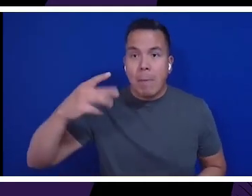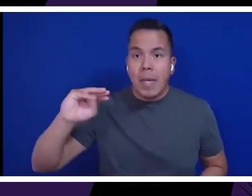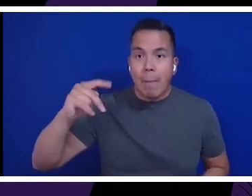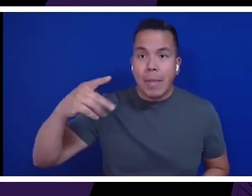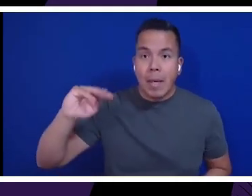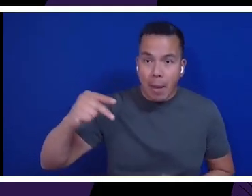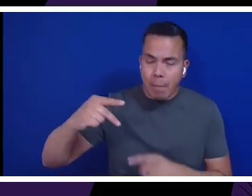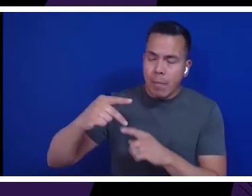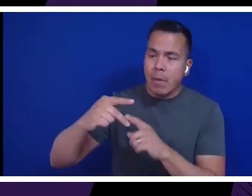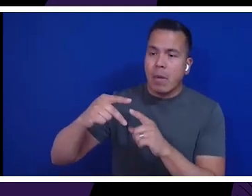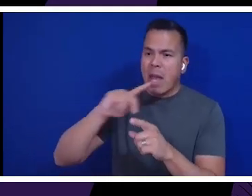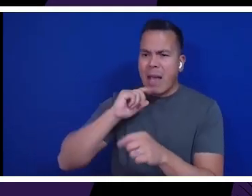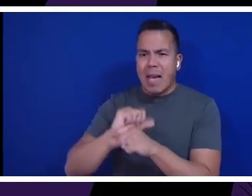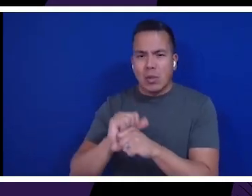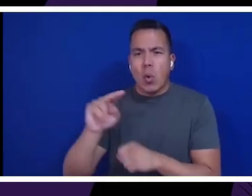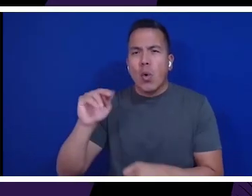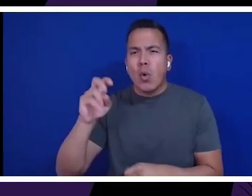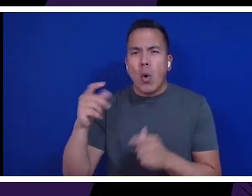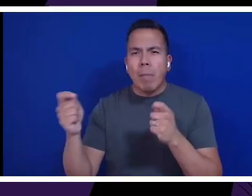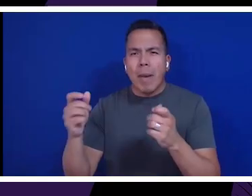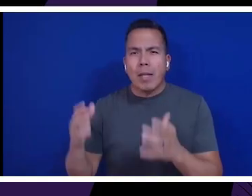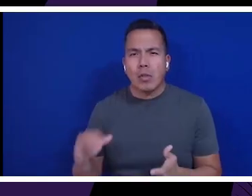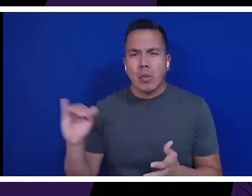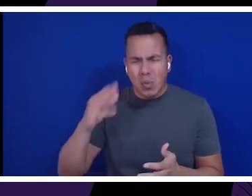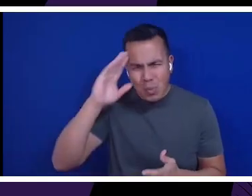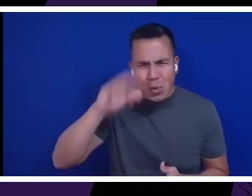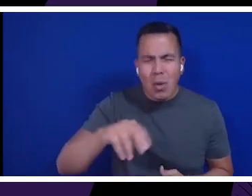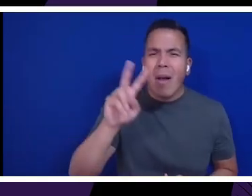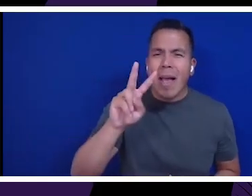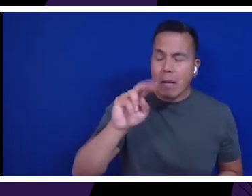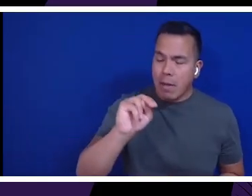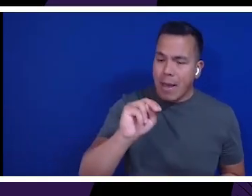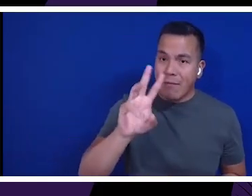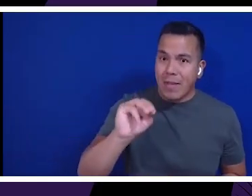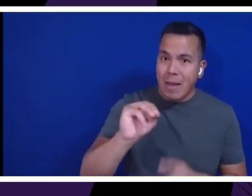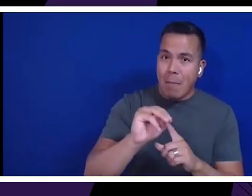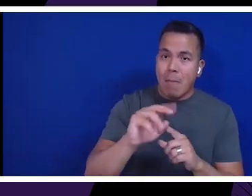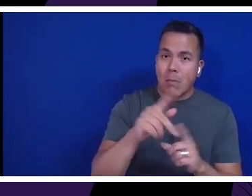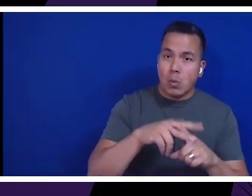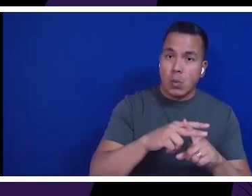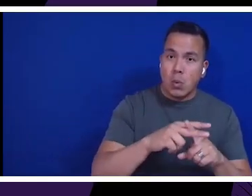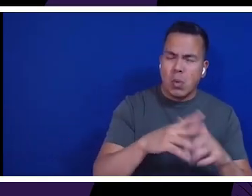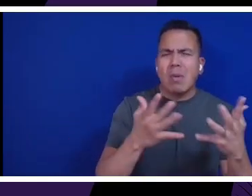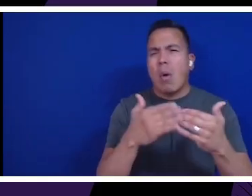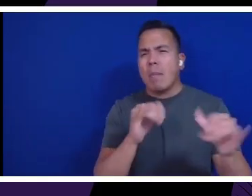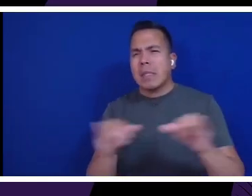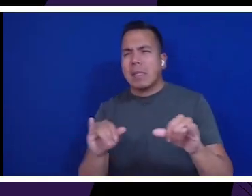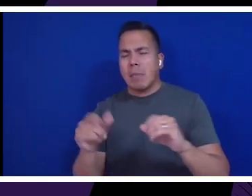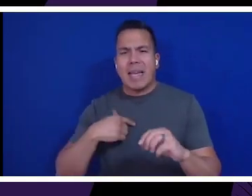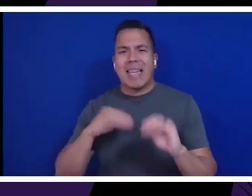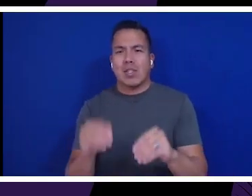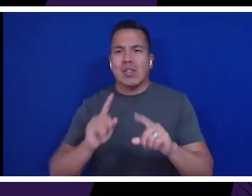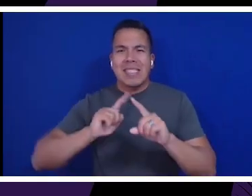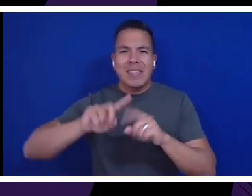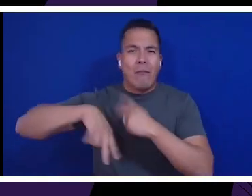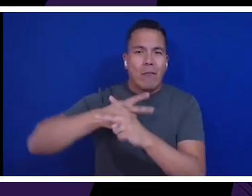node version manager. So if you guys know the tool NVM, it's doing something similar in that you can install different versions of Node